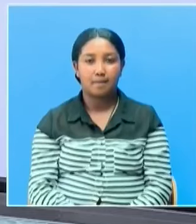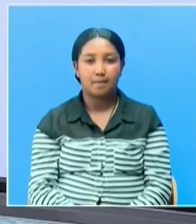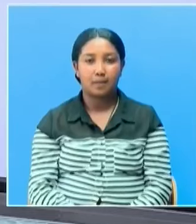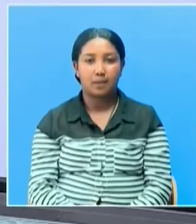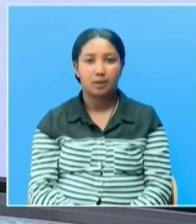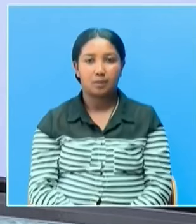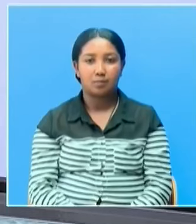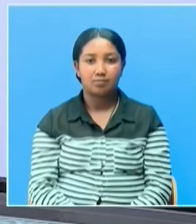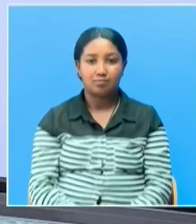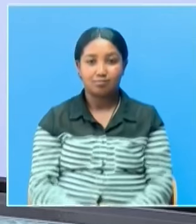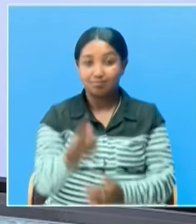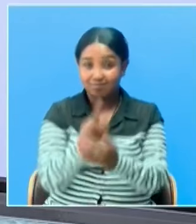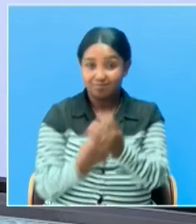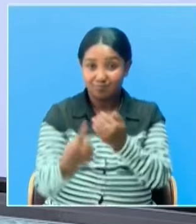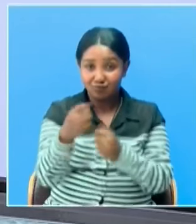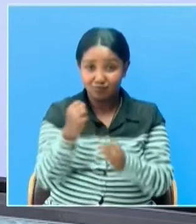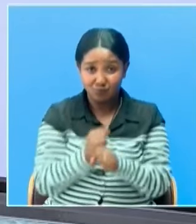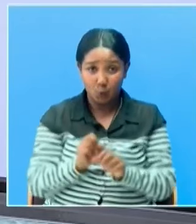Do individually.